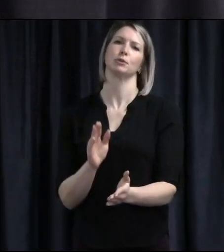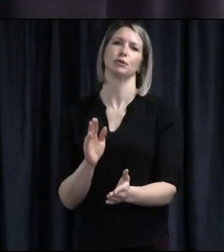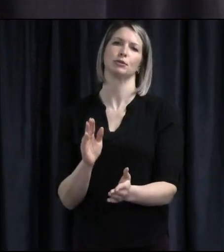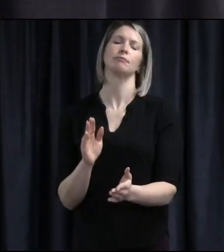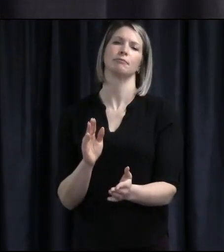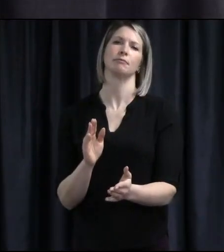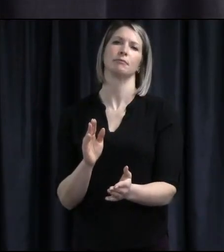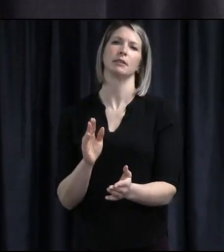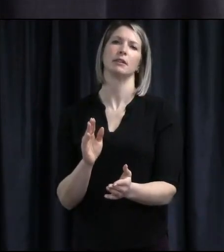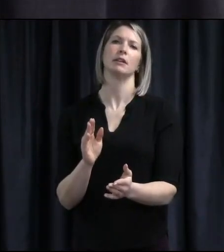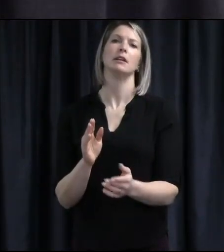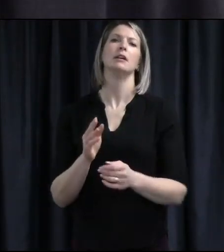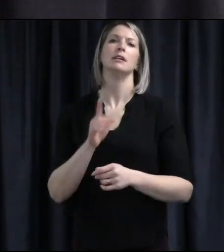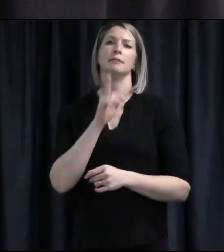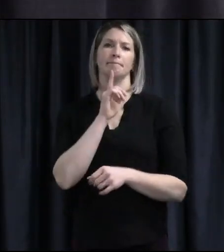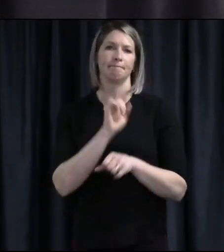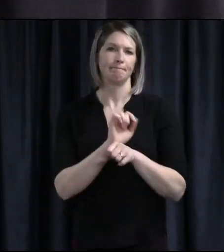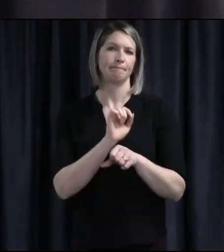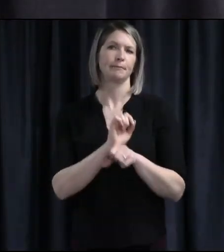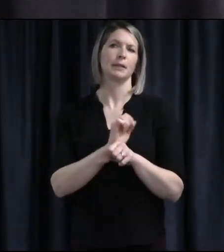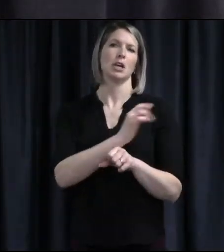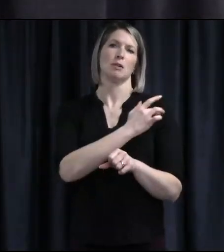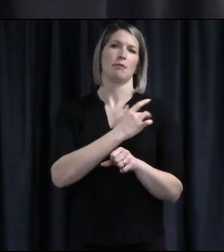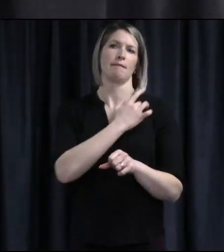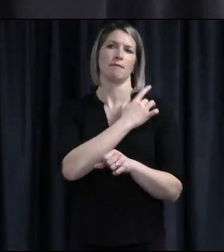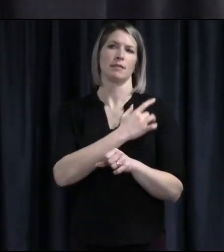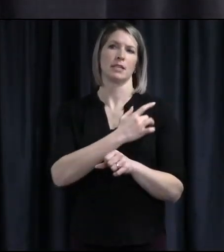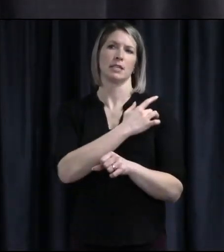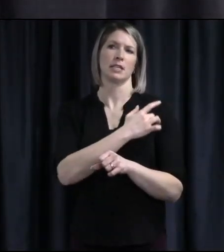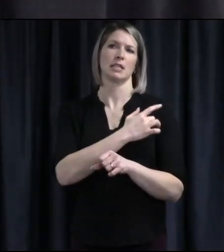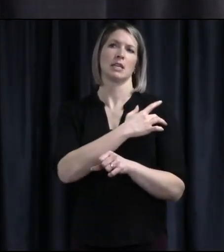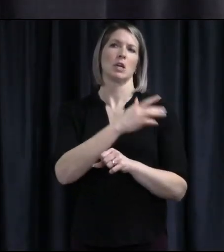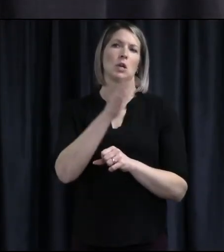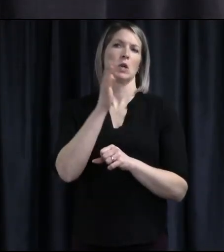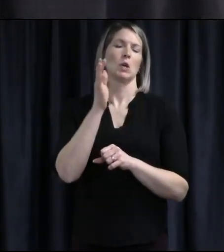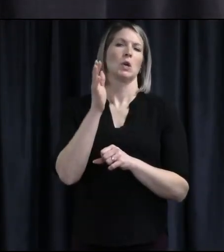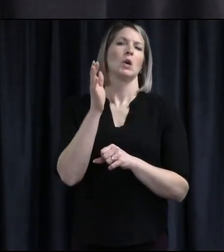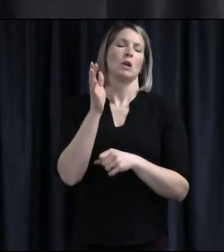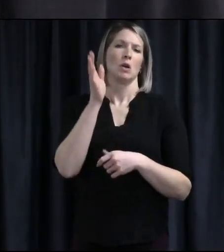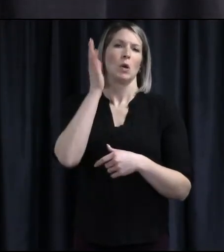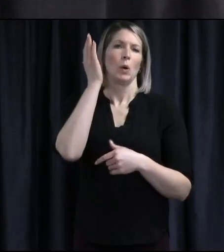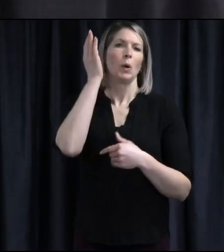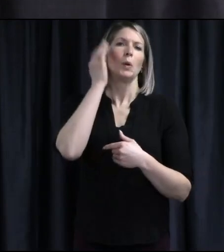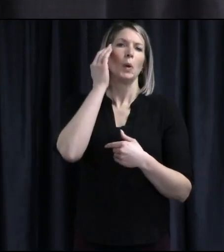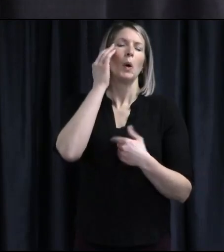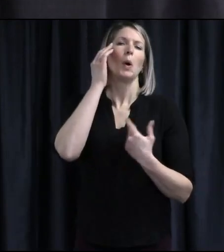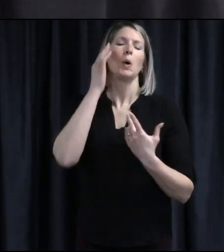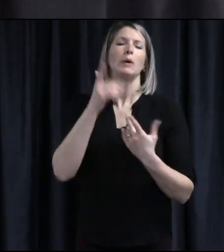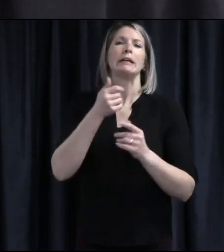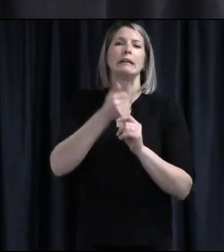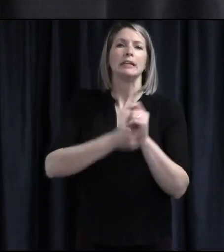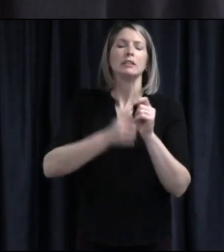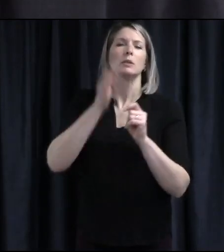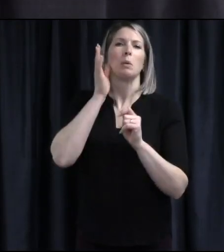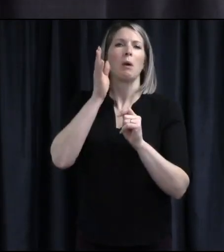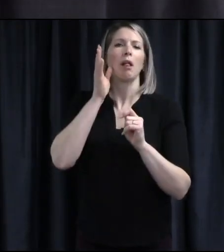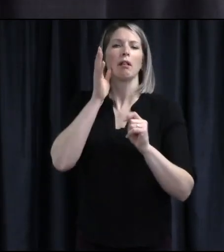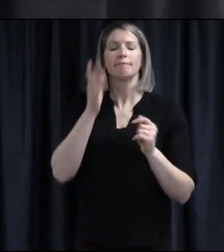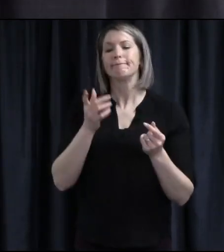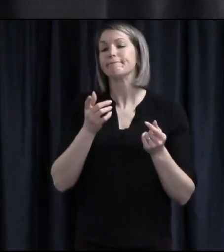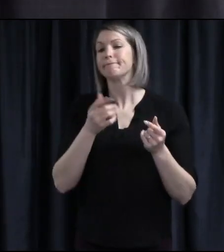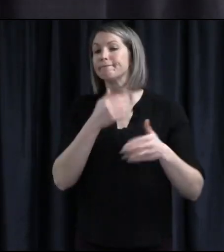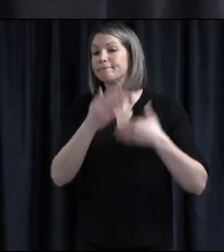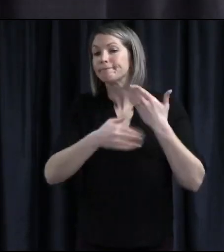government and indeed the province have put in measures to support the business community, which therefore the expectation that